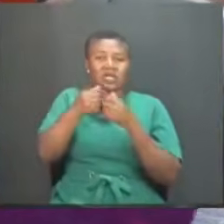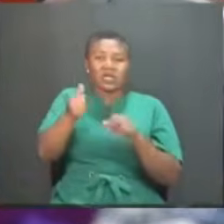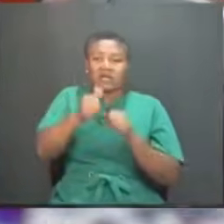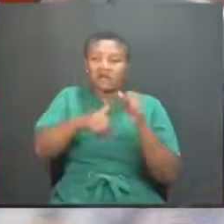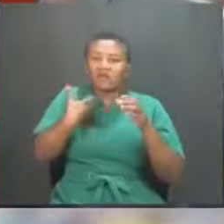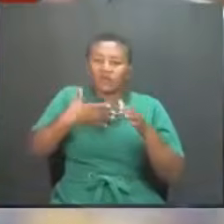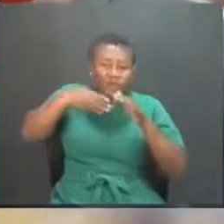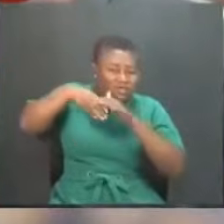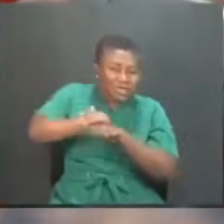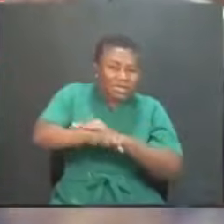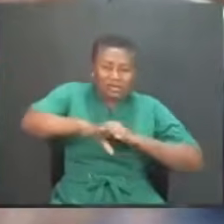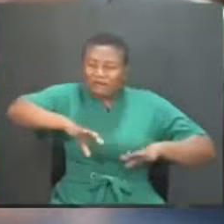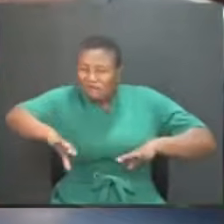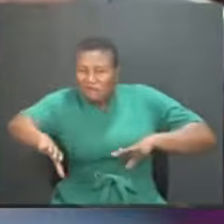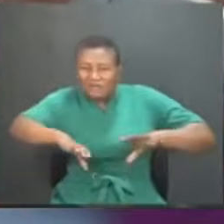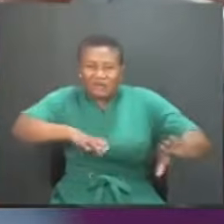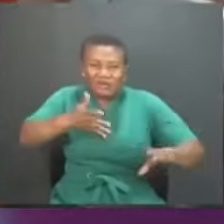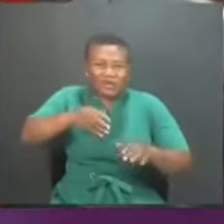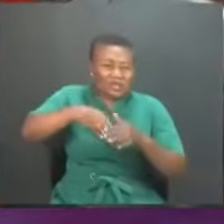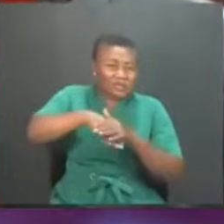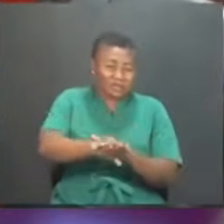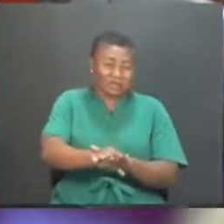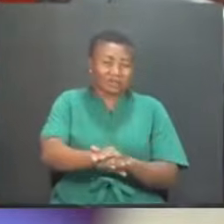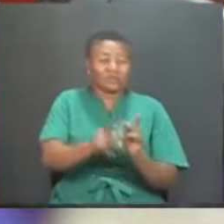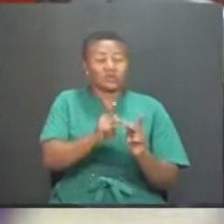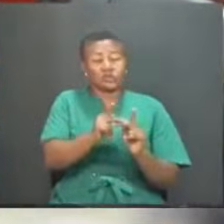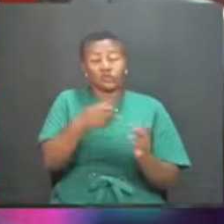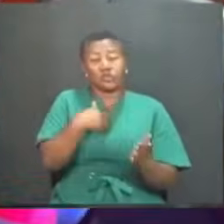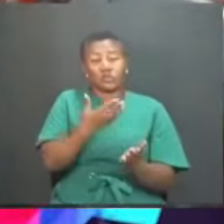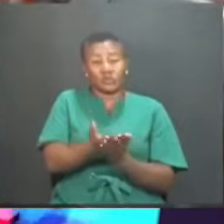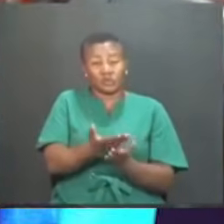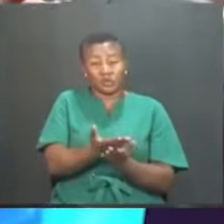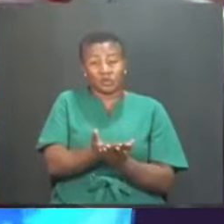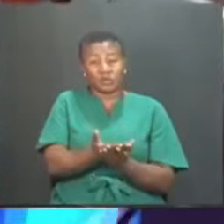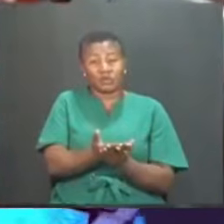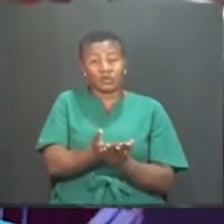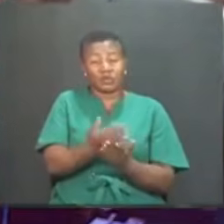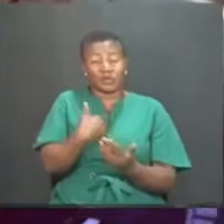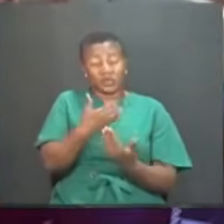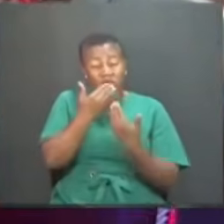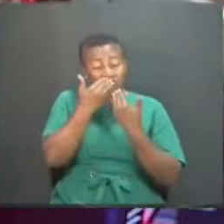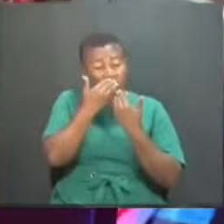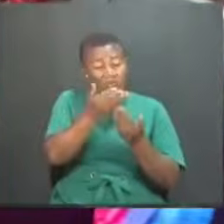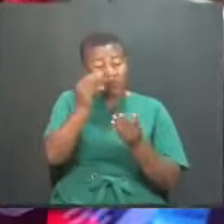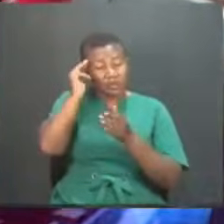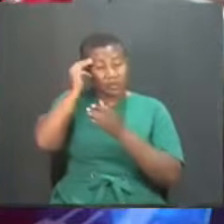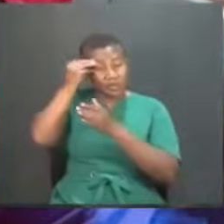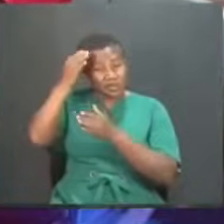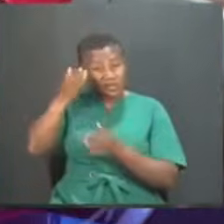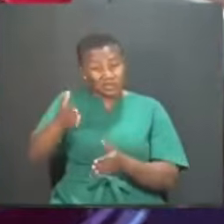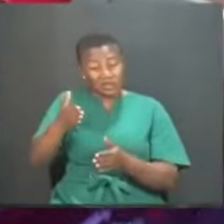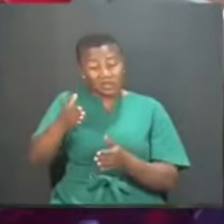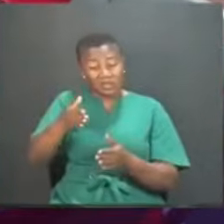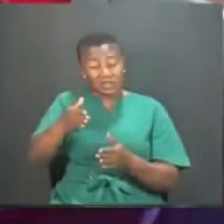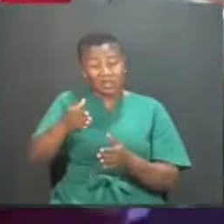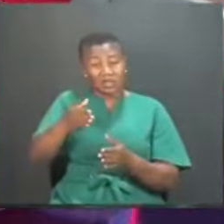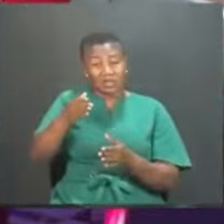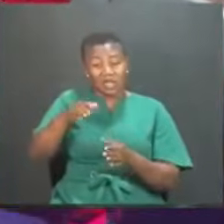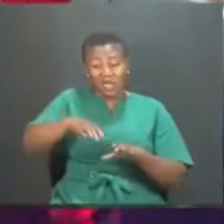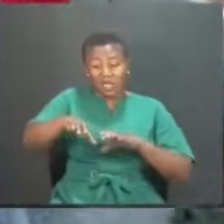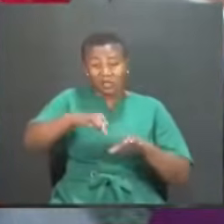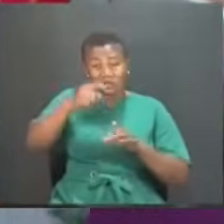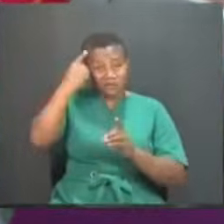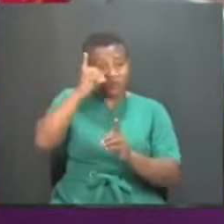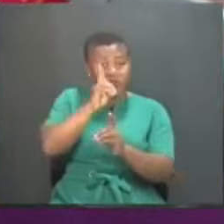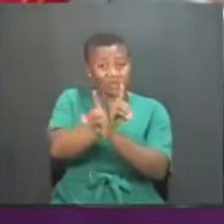people. Mr. Speaker, I want to plead, and I thank the Minister for Defense, the Acting Minister for Defense, for halting the